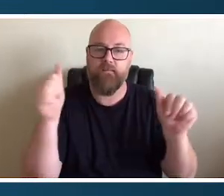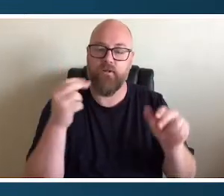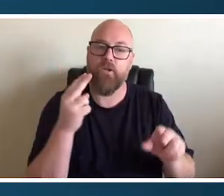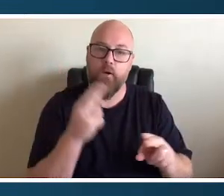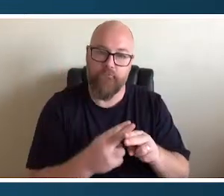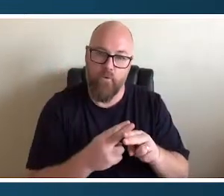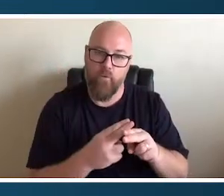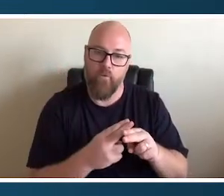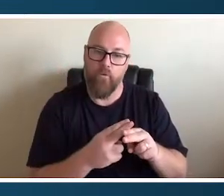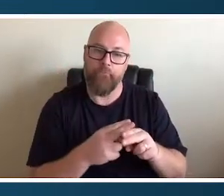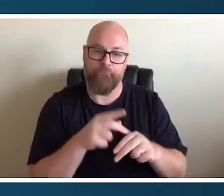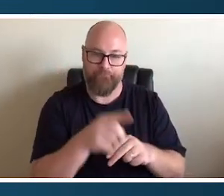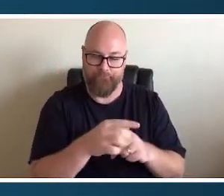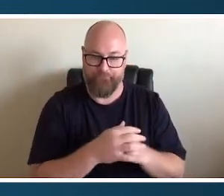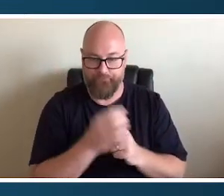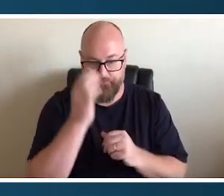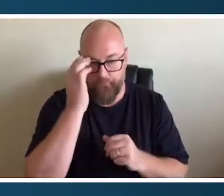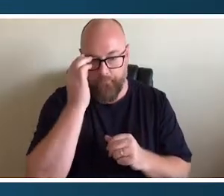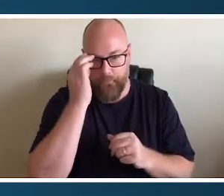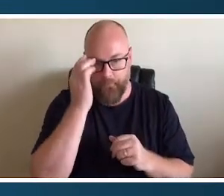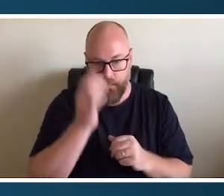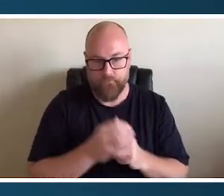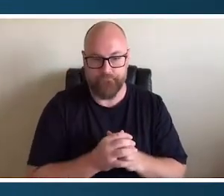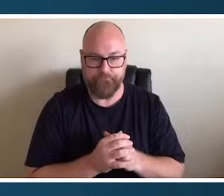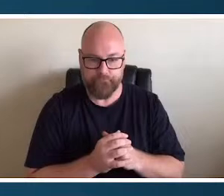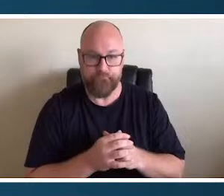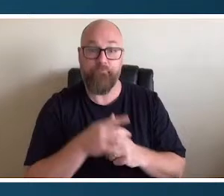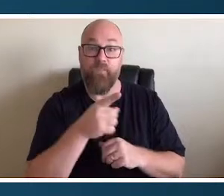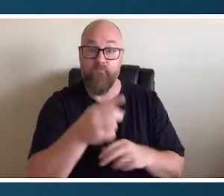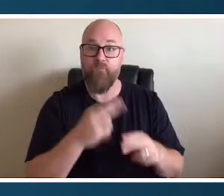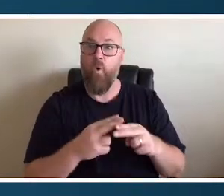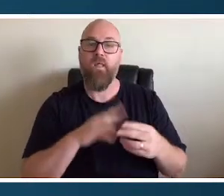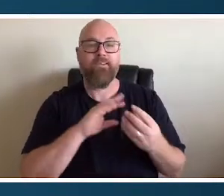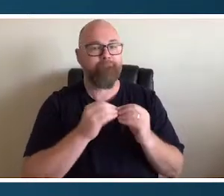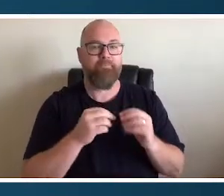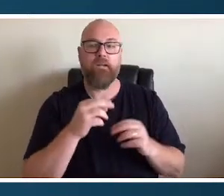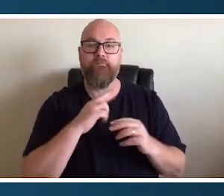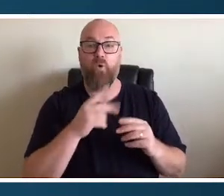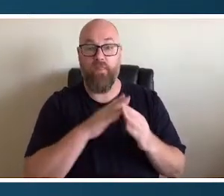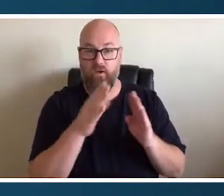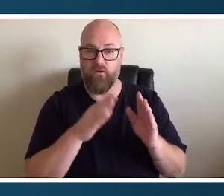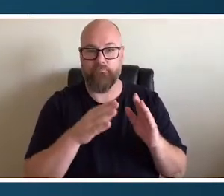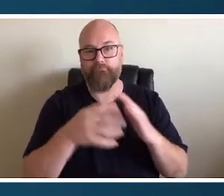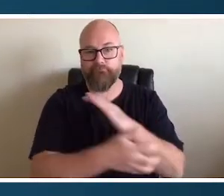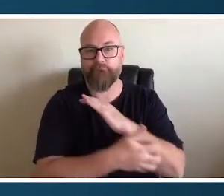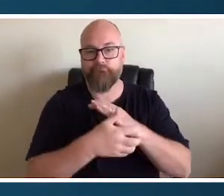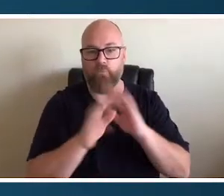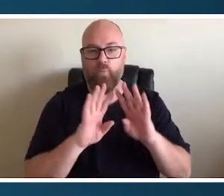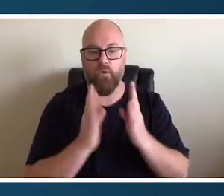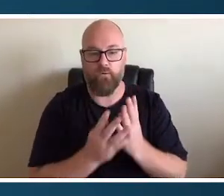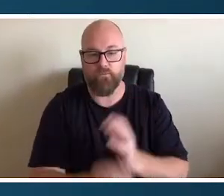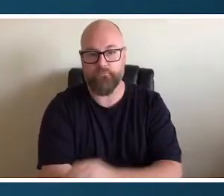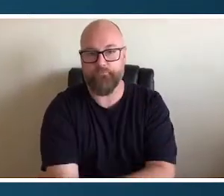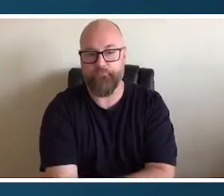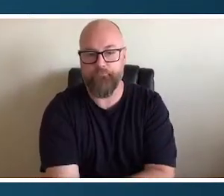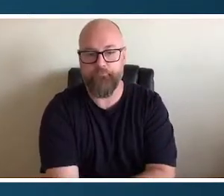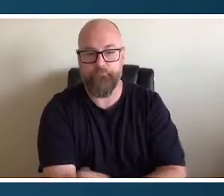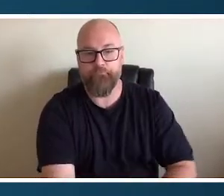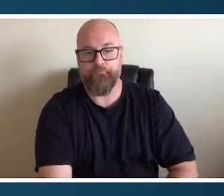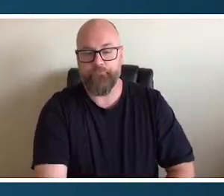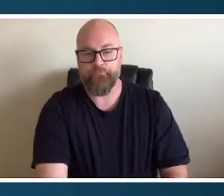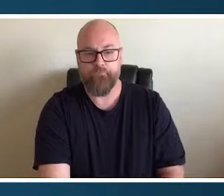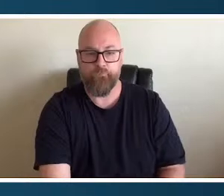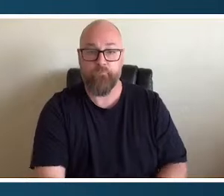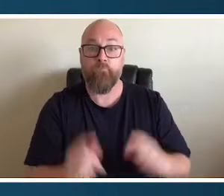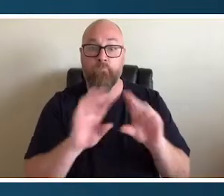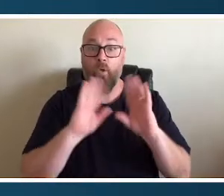work. The World Humanitarian Summit of 2016 was a key event,